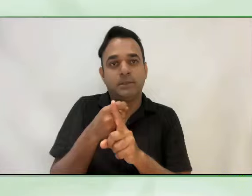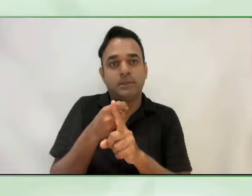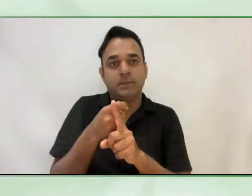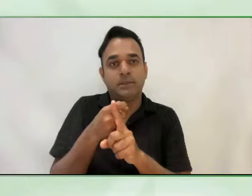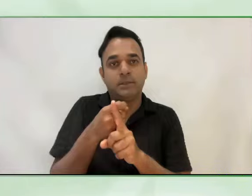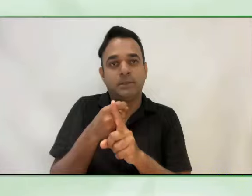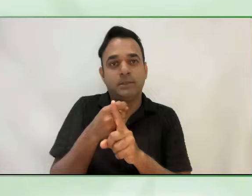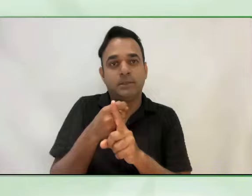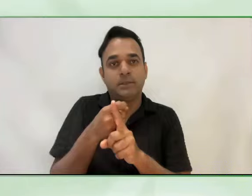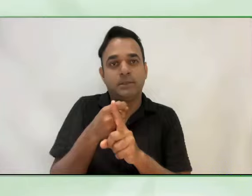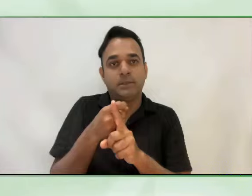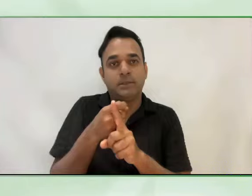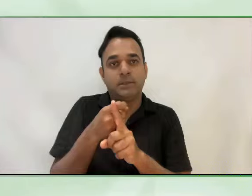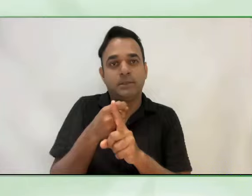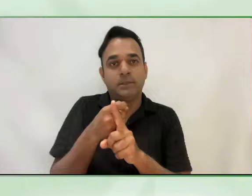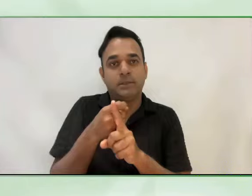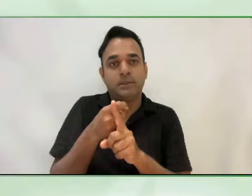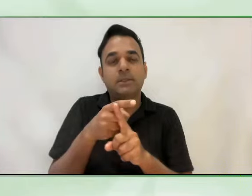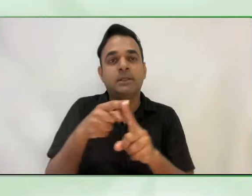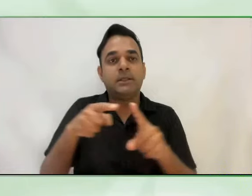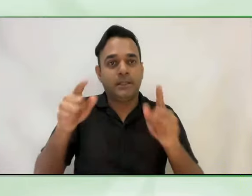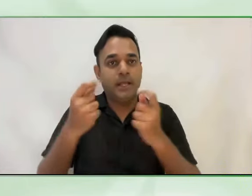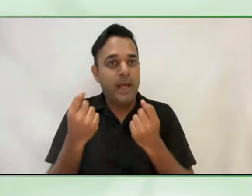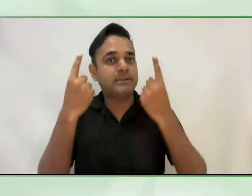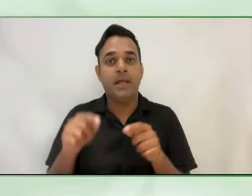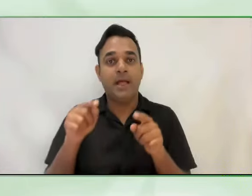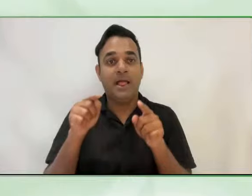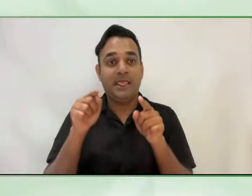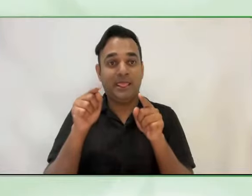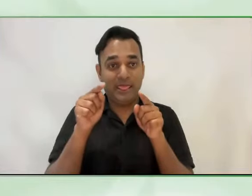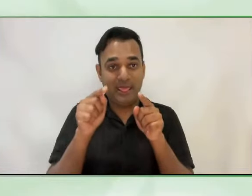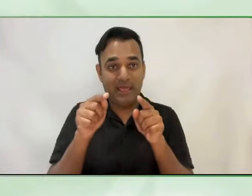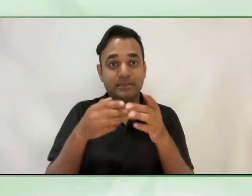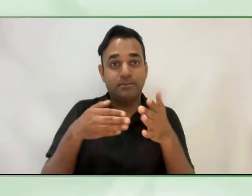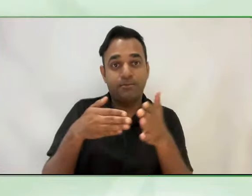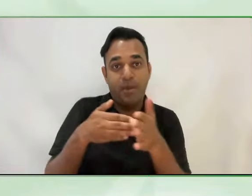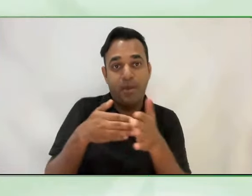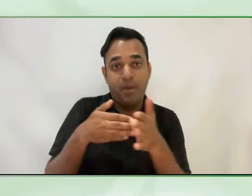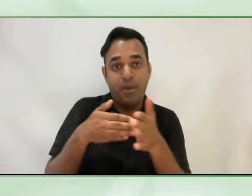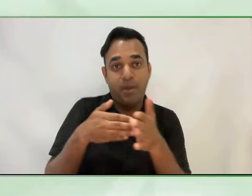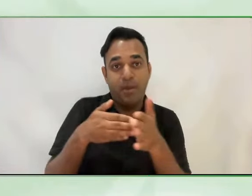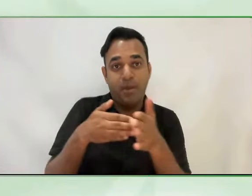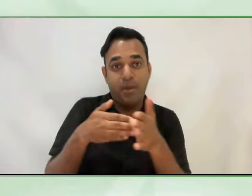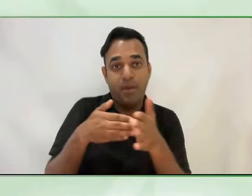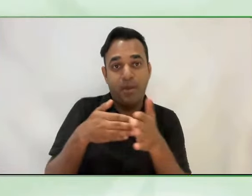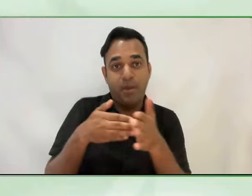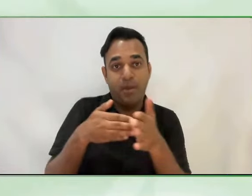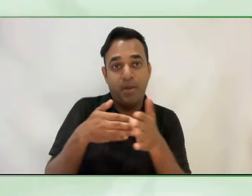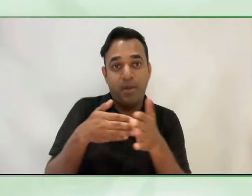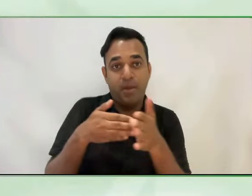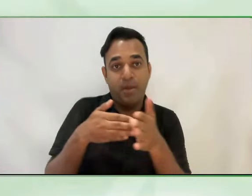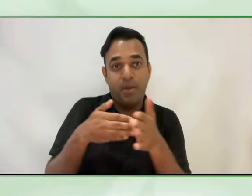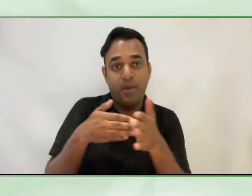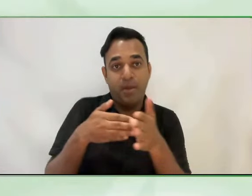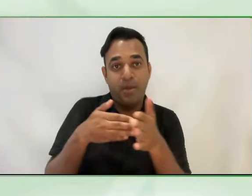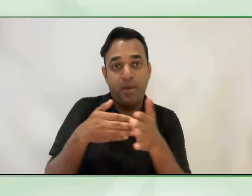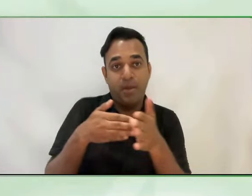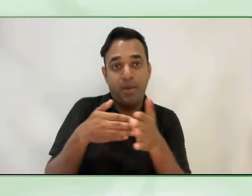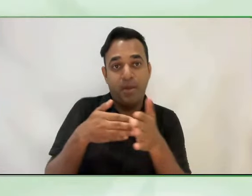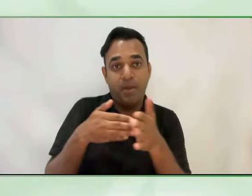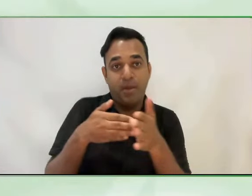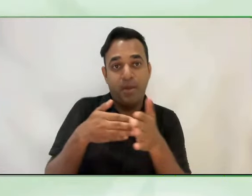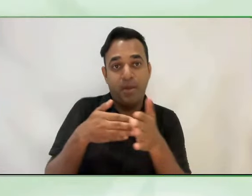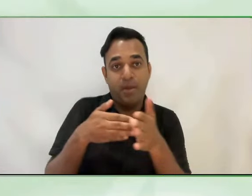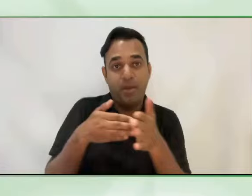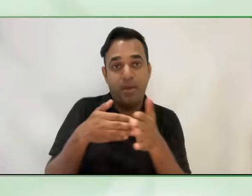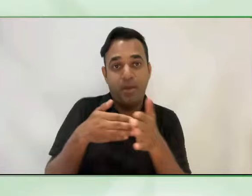the employer can have here. But if you could go even wider, I don't know, think about, I don't know, policies